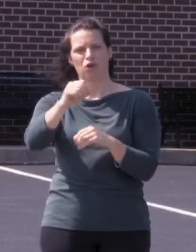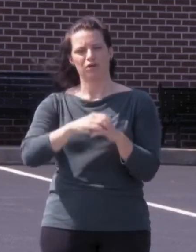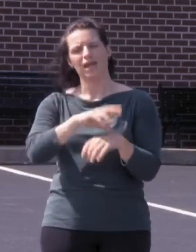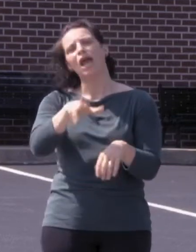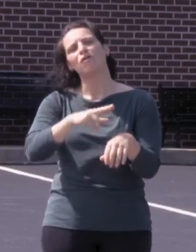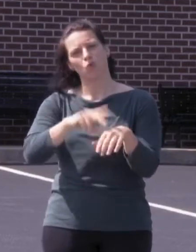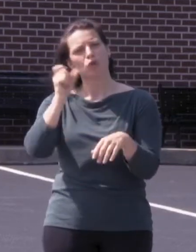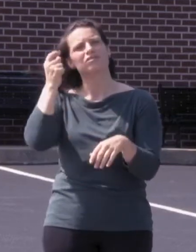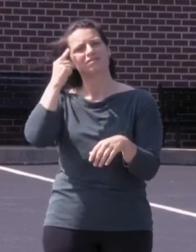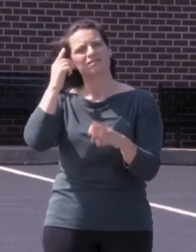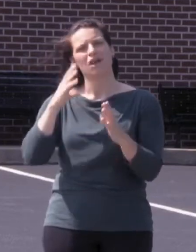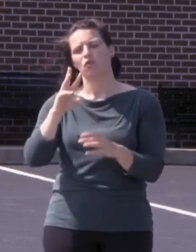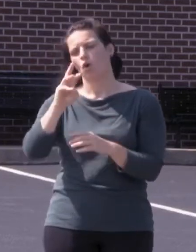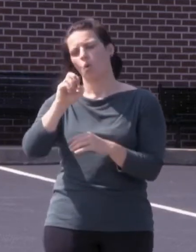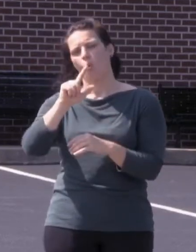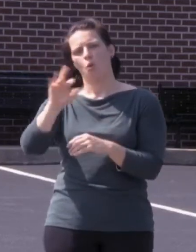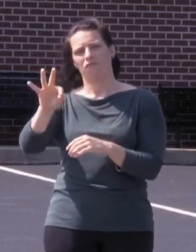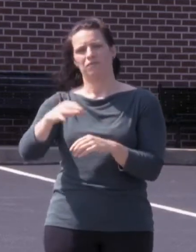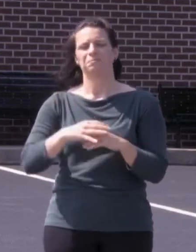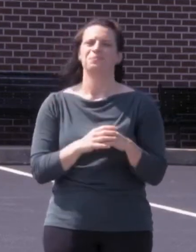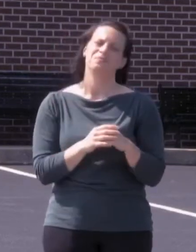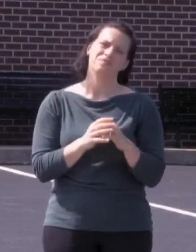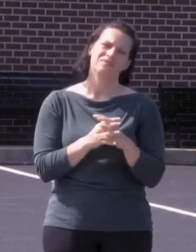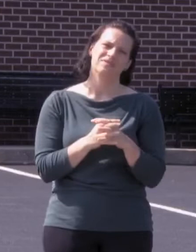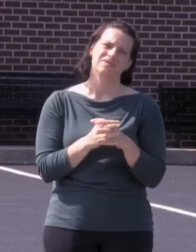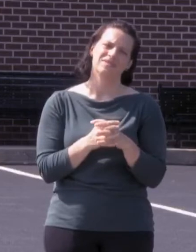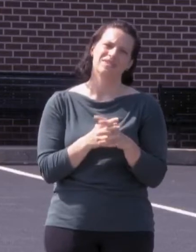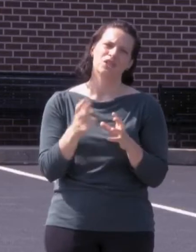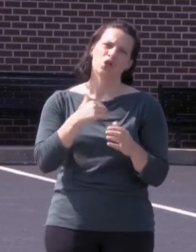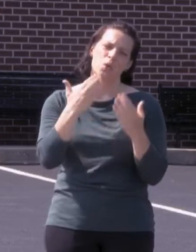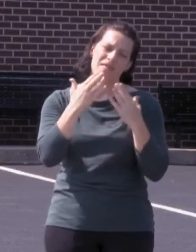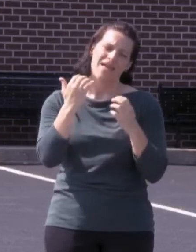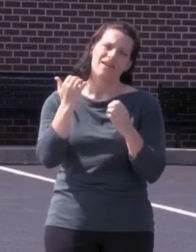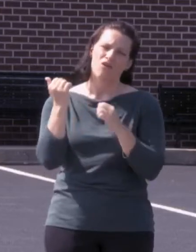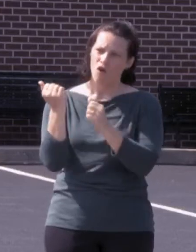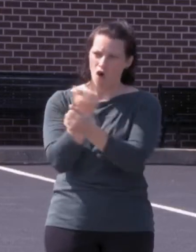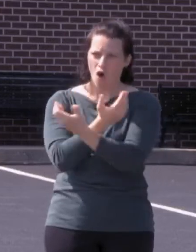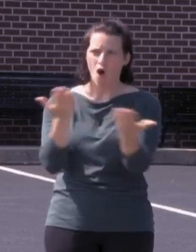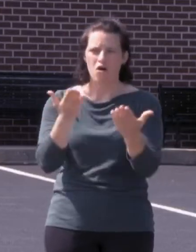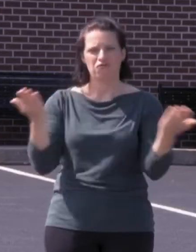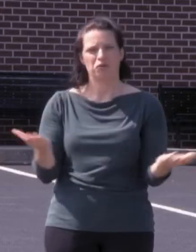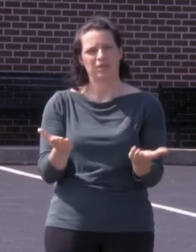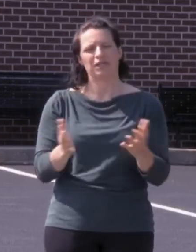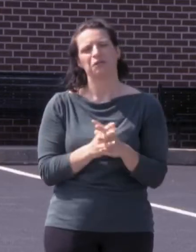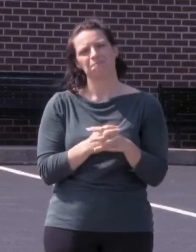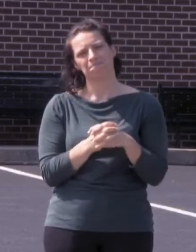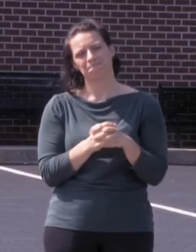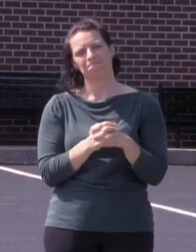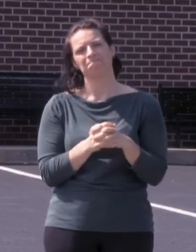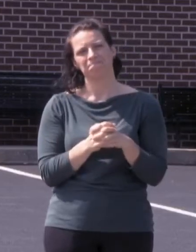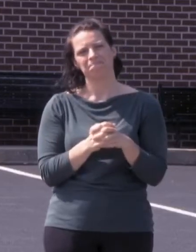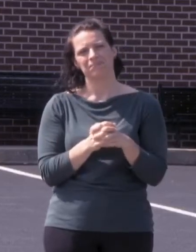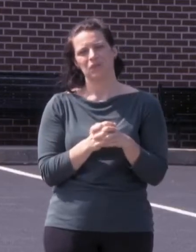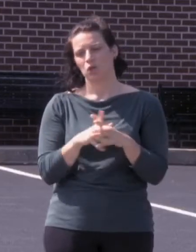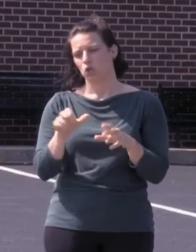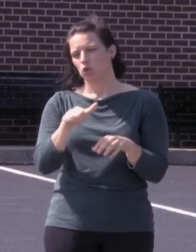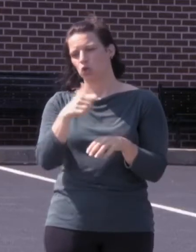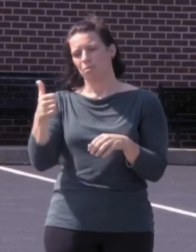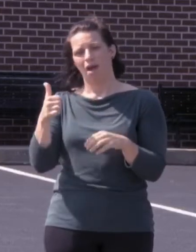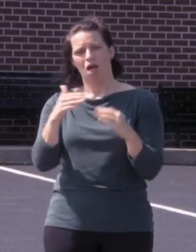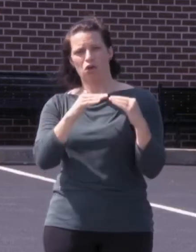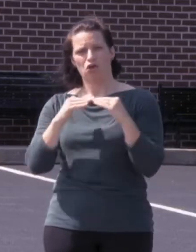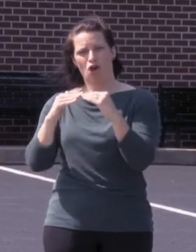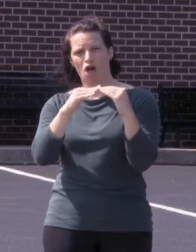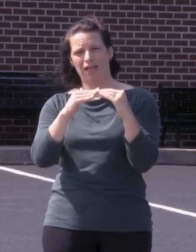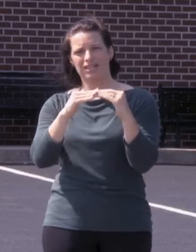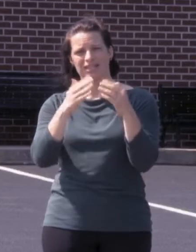course Governor Wolf. Well, we thank each of you for being here. To my other colleagues in the